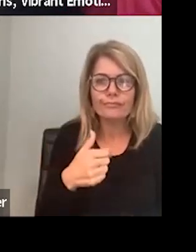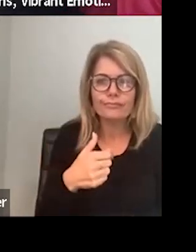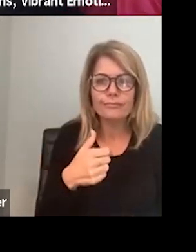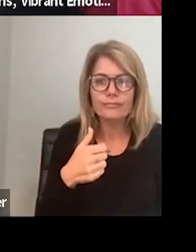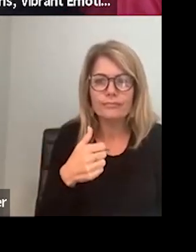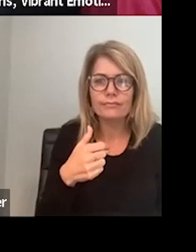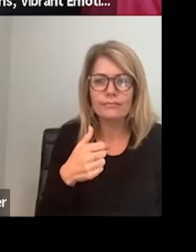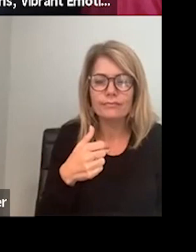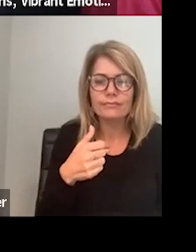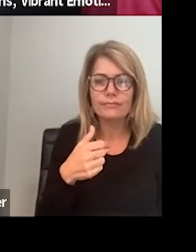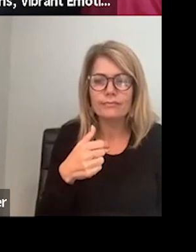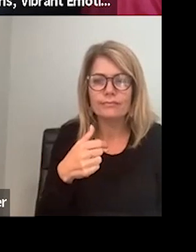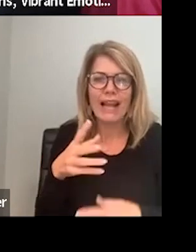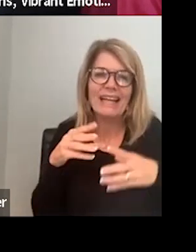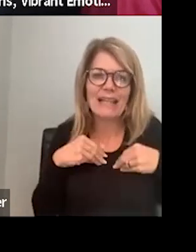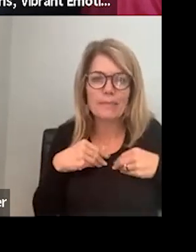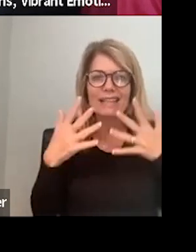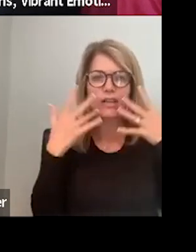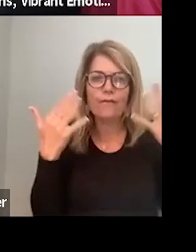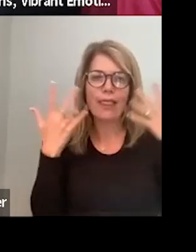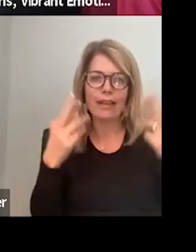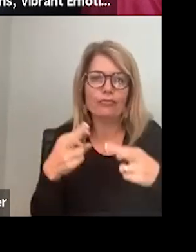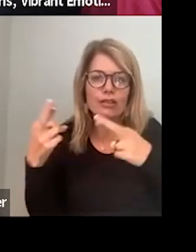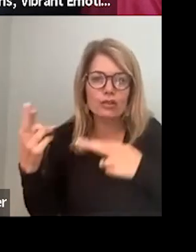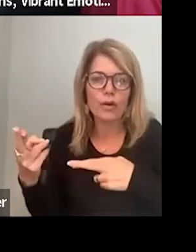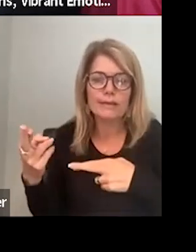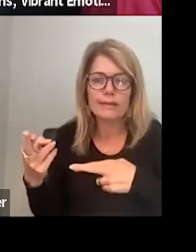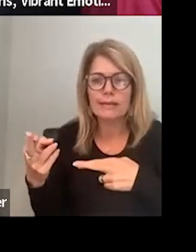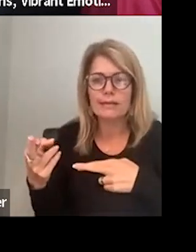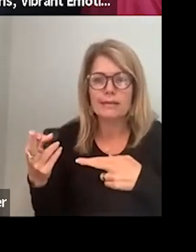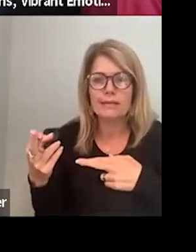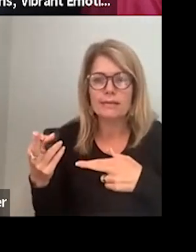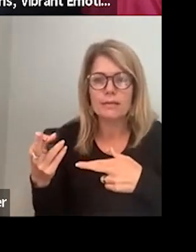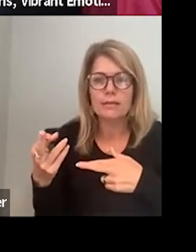accepted as a friendly resource to everybody. And the calls themselves, one other thing I want to